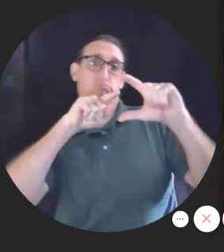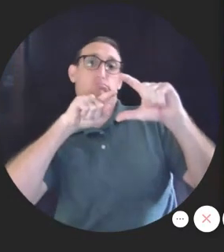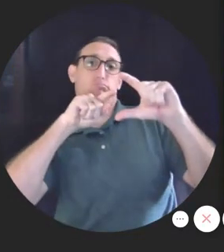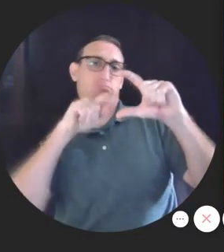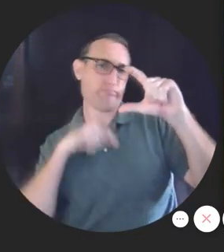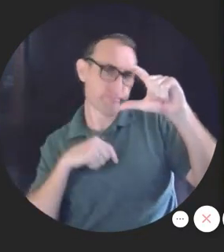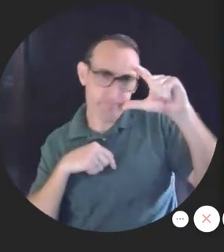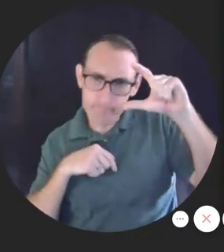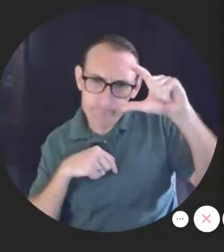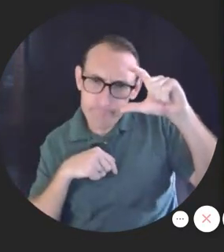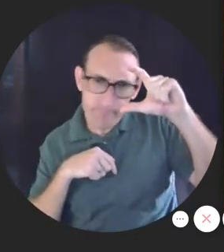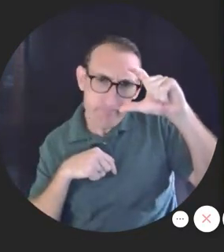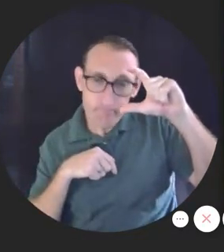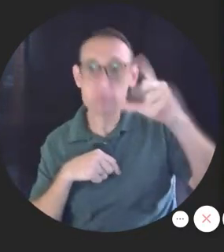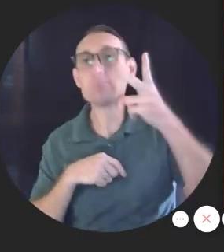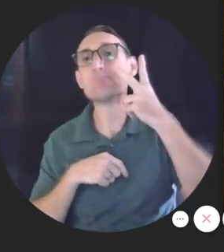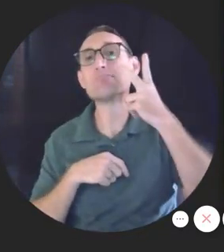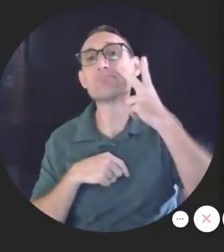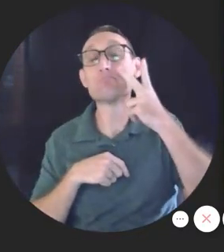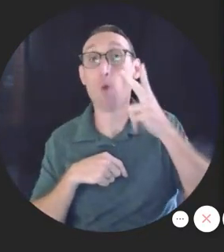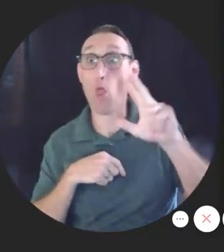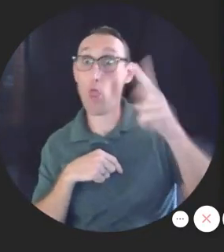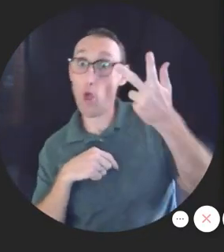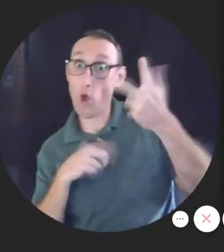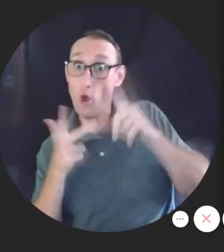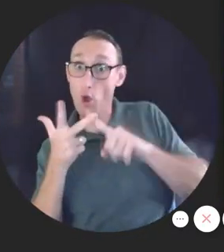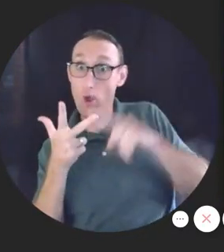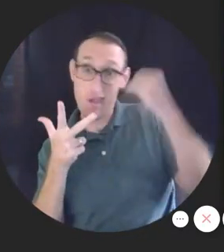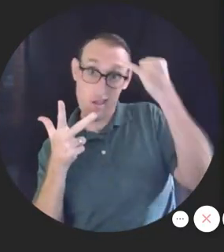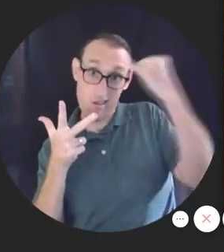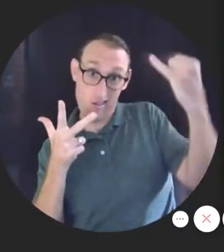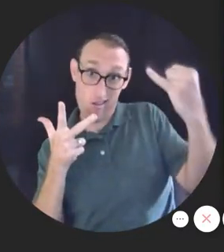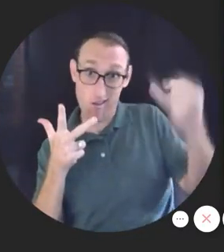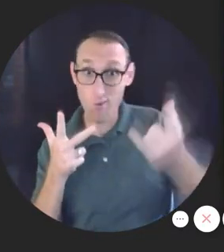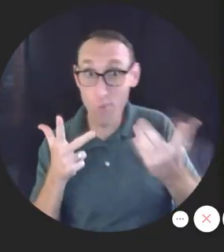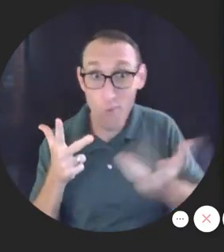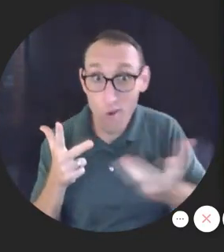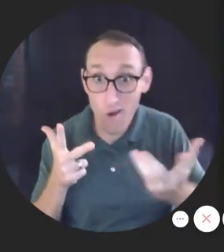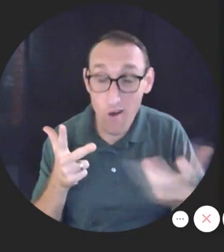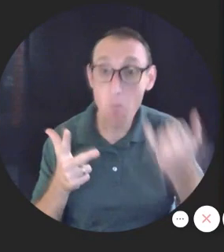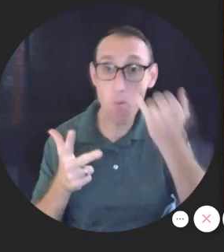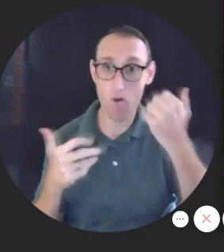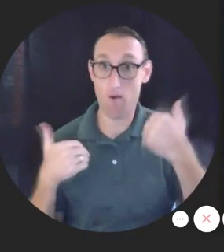then my third idea, I thought, you know what? If I had a cup,